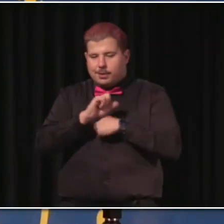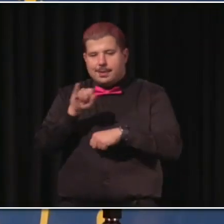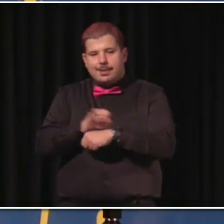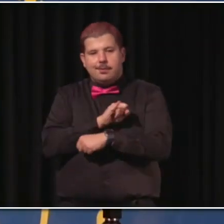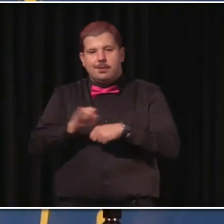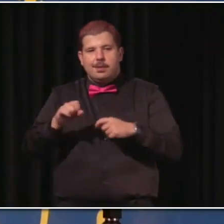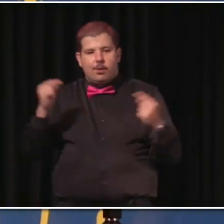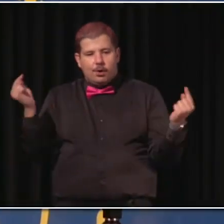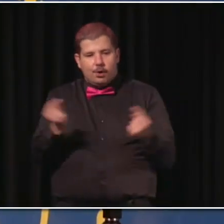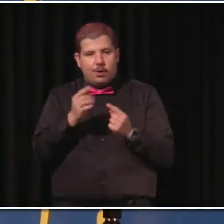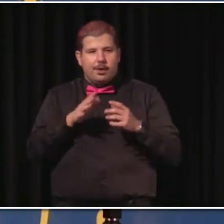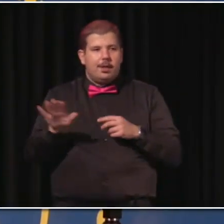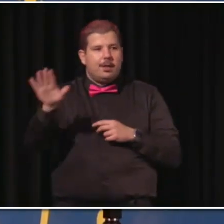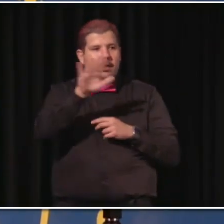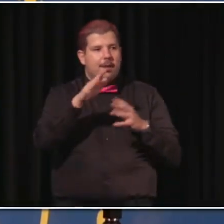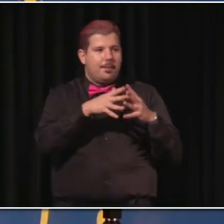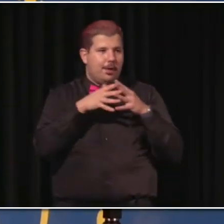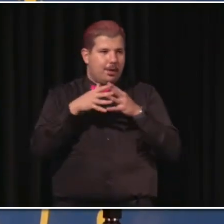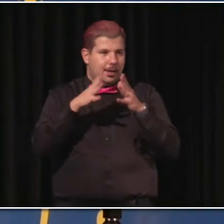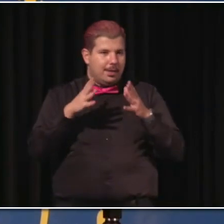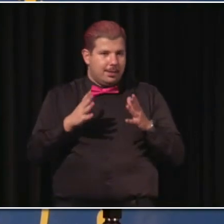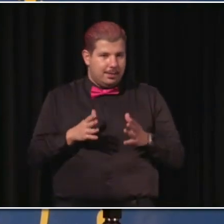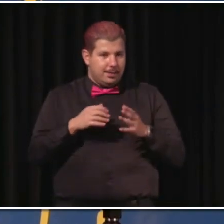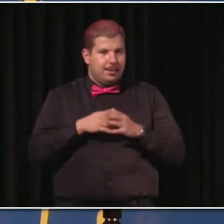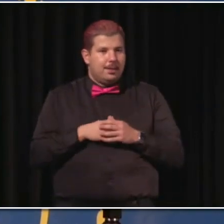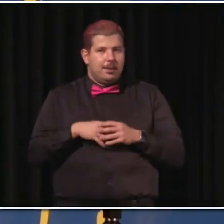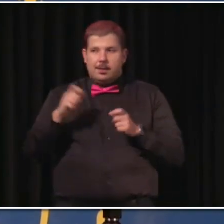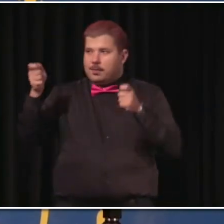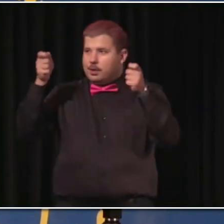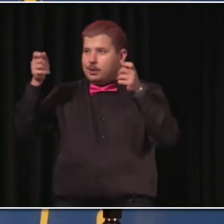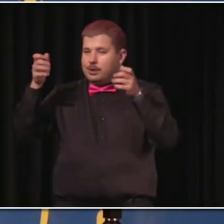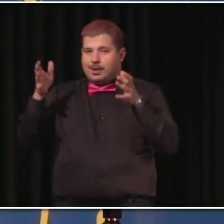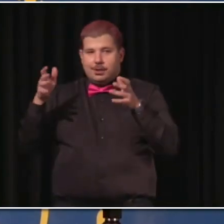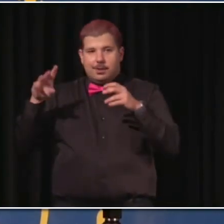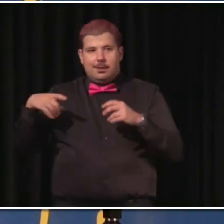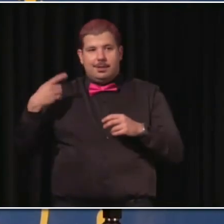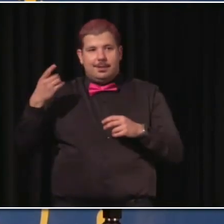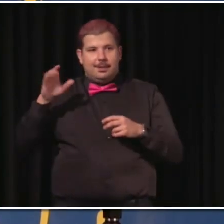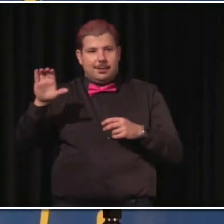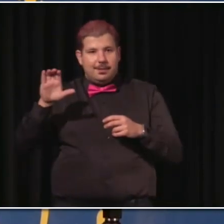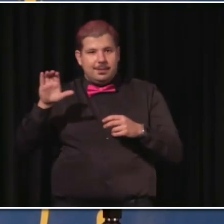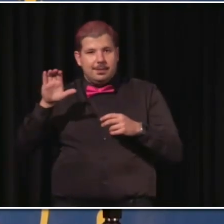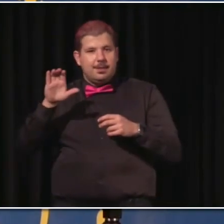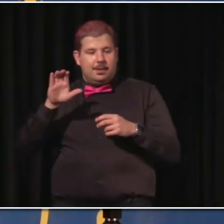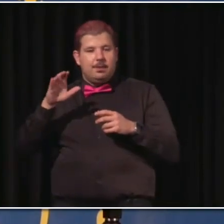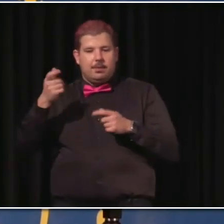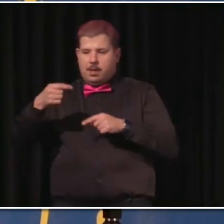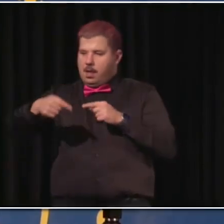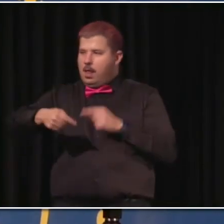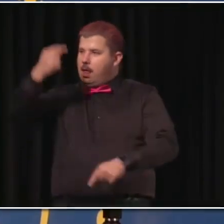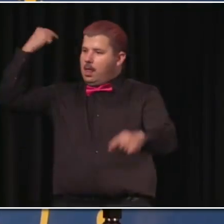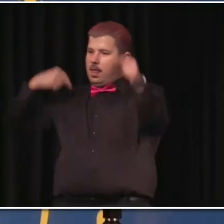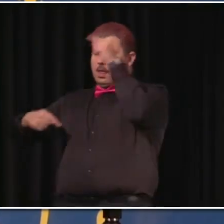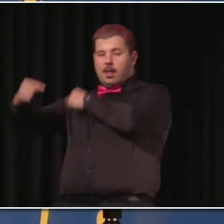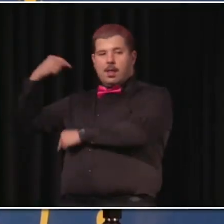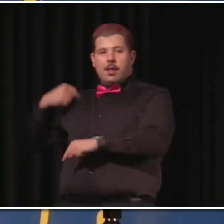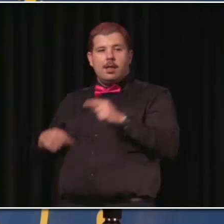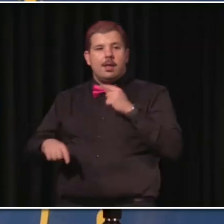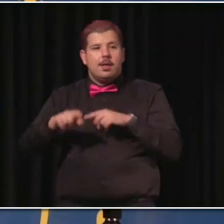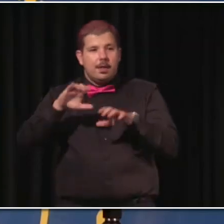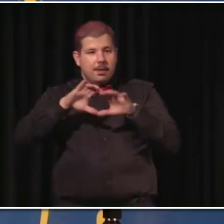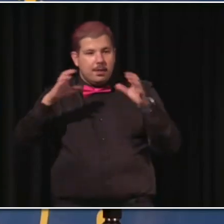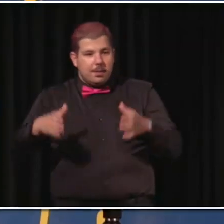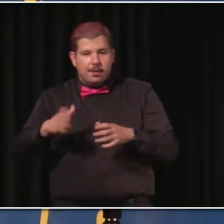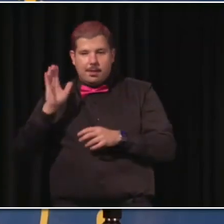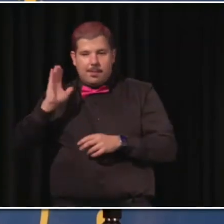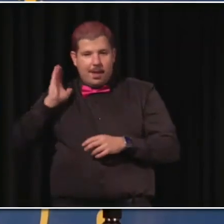Americans. But this administration in Washington wants to catapult us back to the America of the past, where predatory